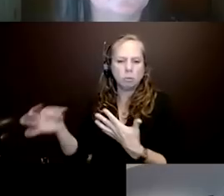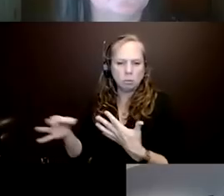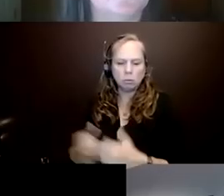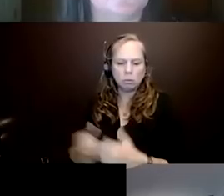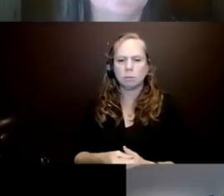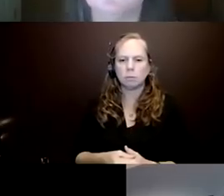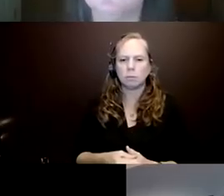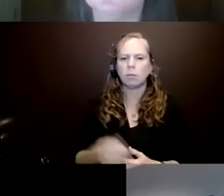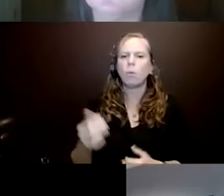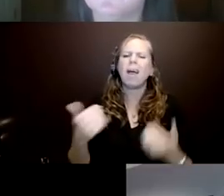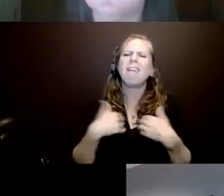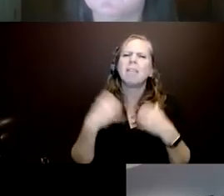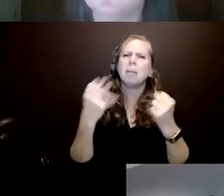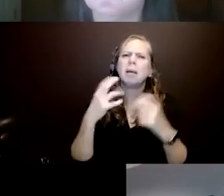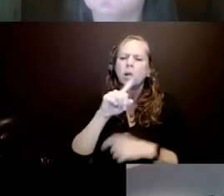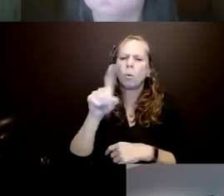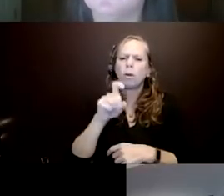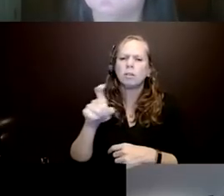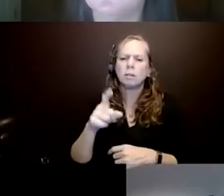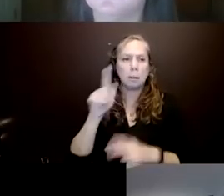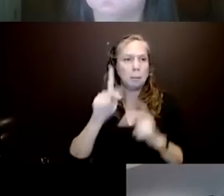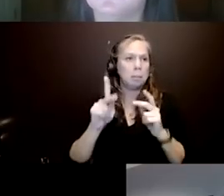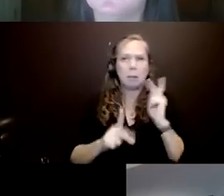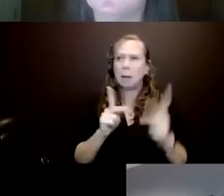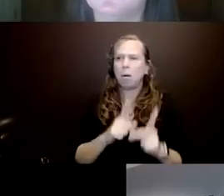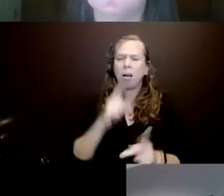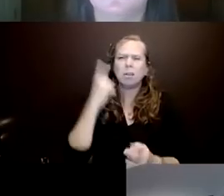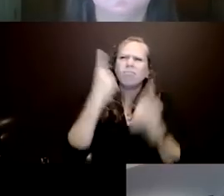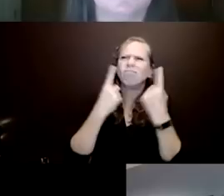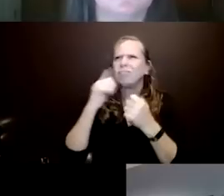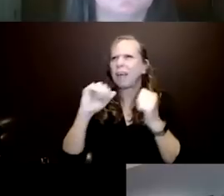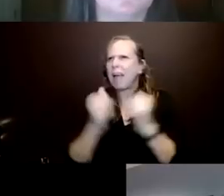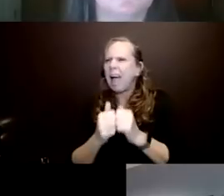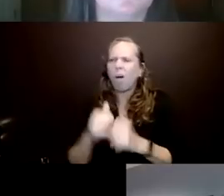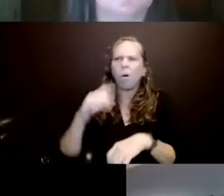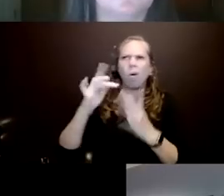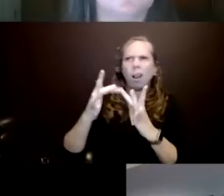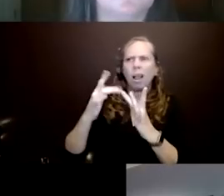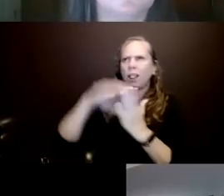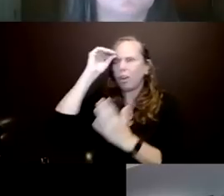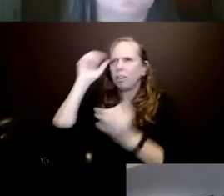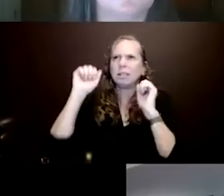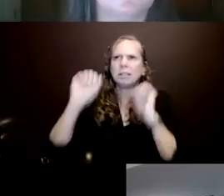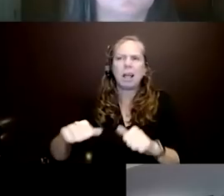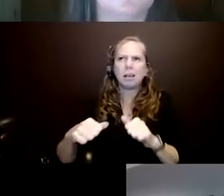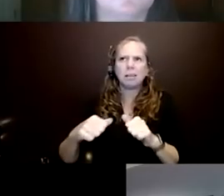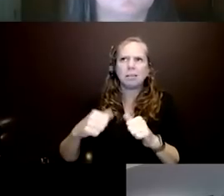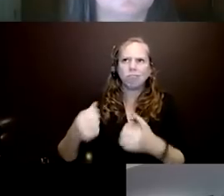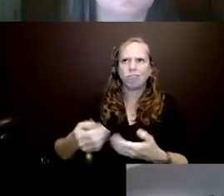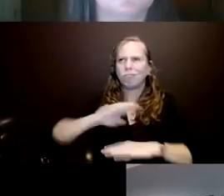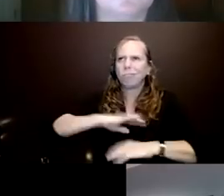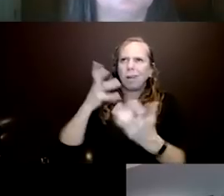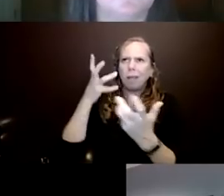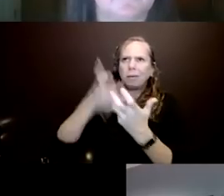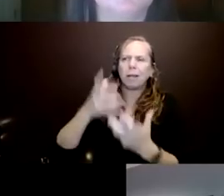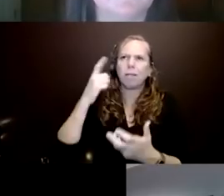got several questions, just people wondering how can virtual learning really accommodate special needs of students with IEPs?